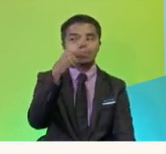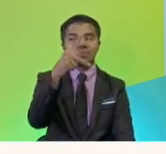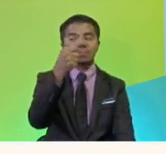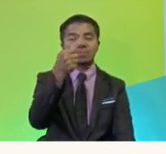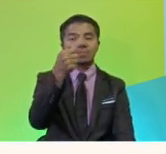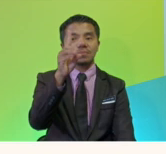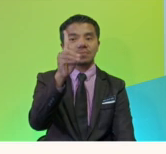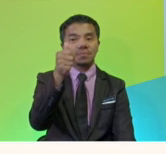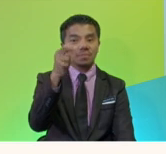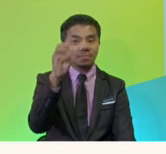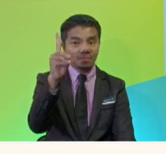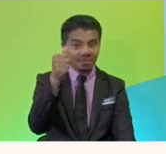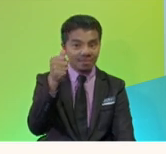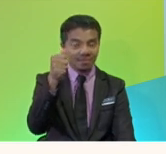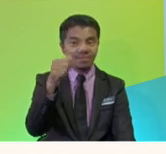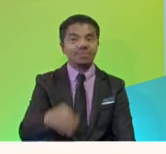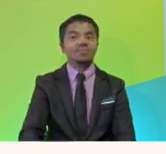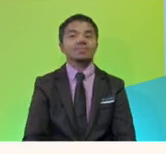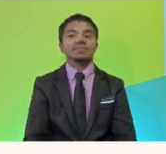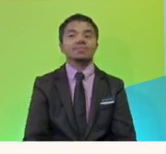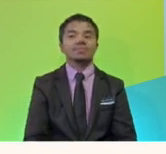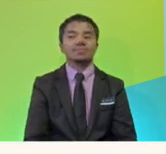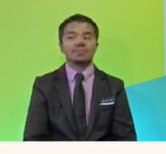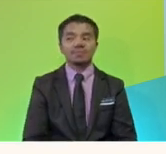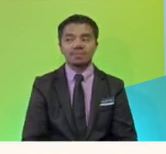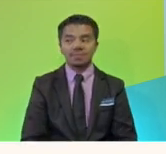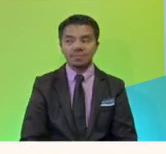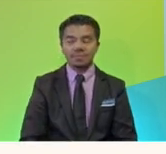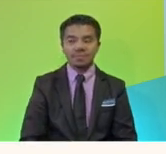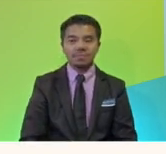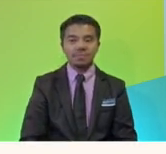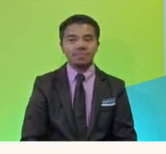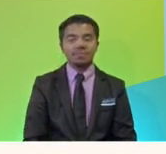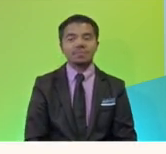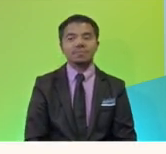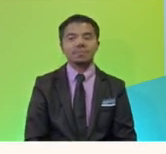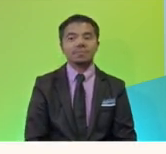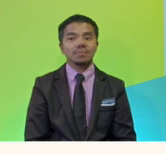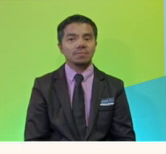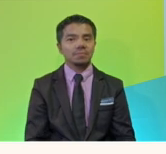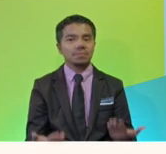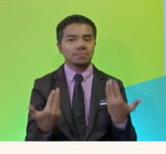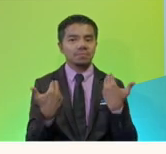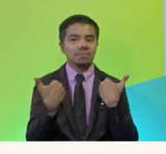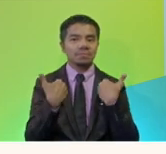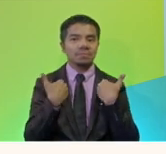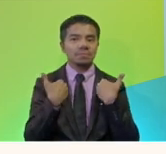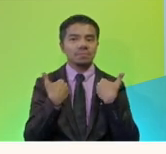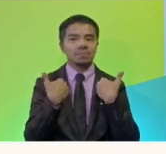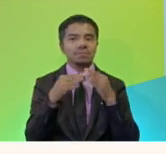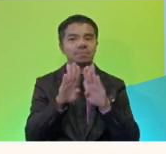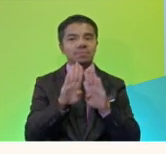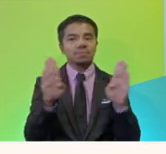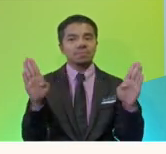10 people on each side. Several members will act as strikers, kicking a ball into the opponent's box to score